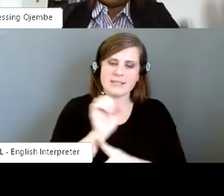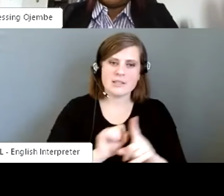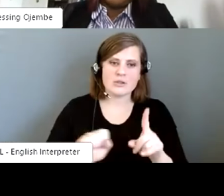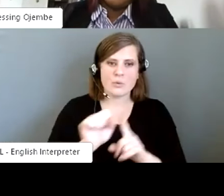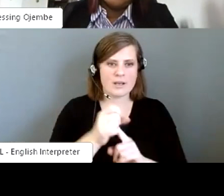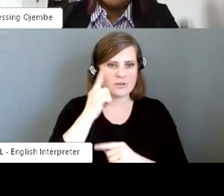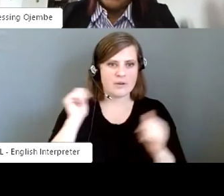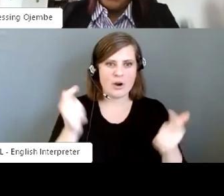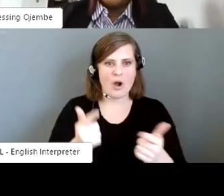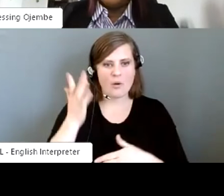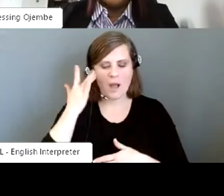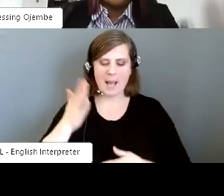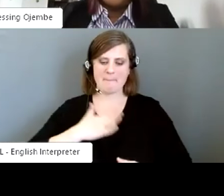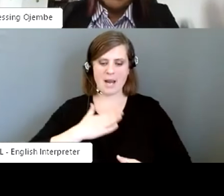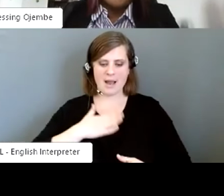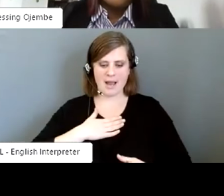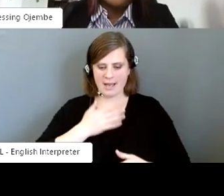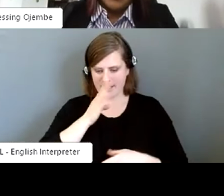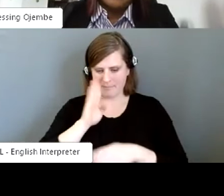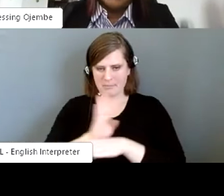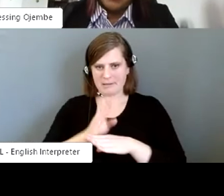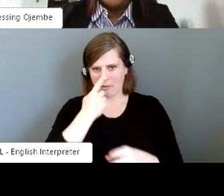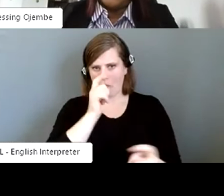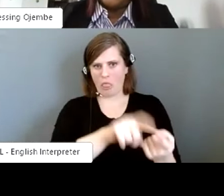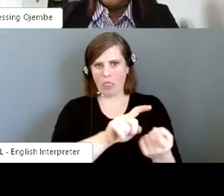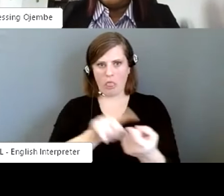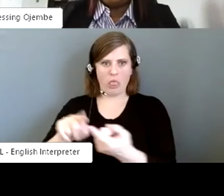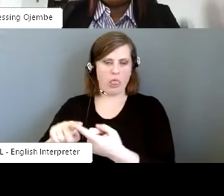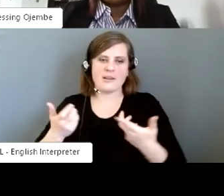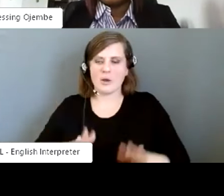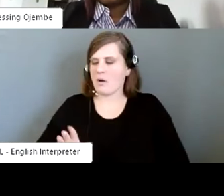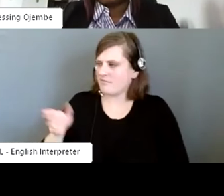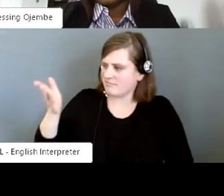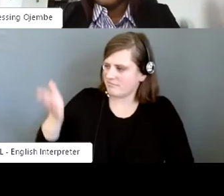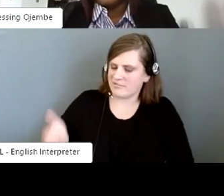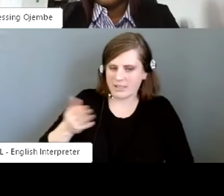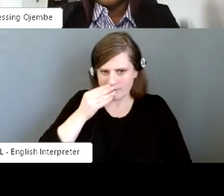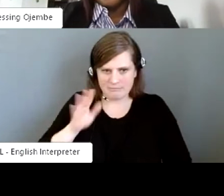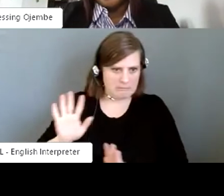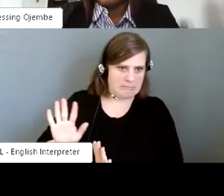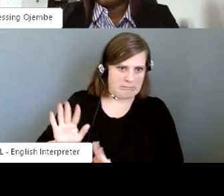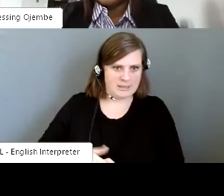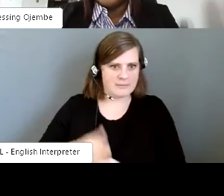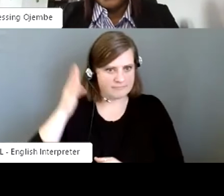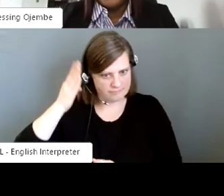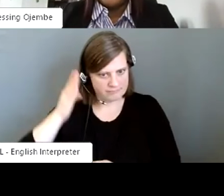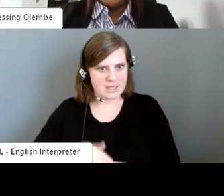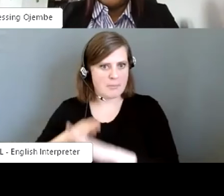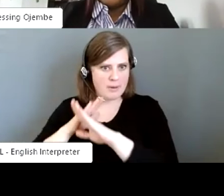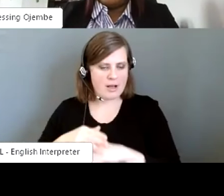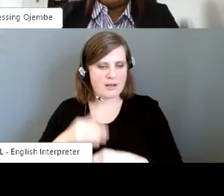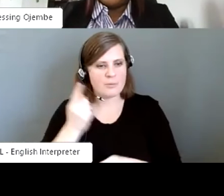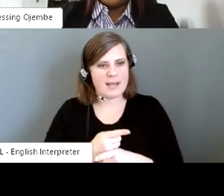everybody is minding their business and does not really care who is dying beside us. Therefore, the crisis of connection that we have